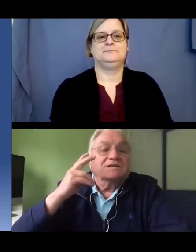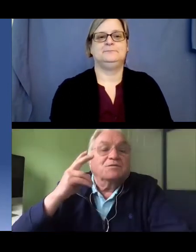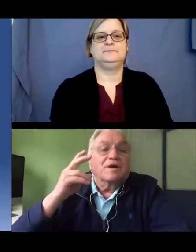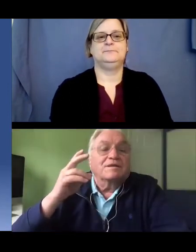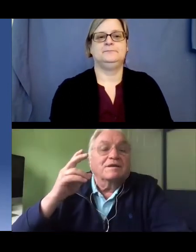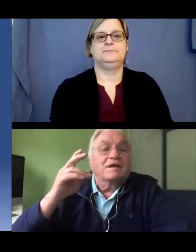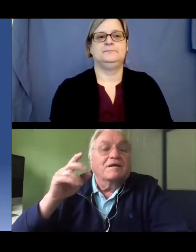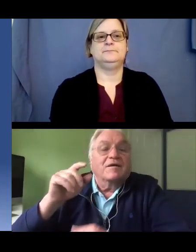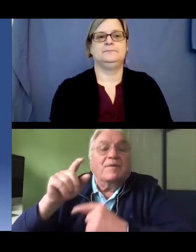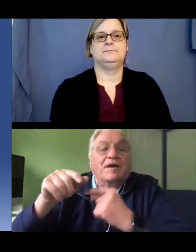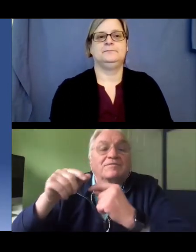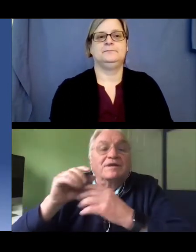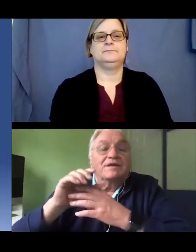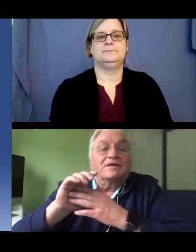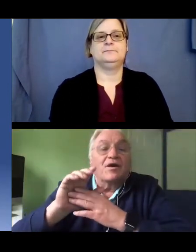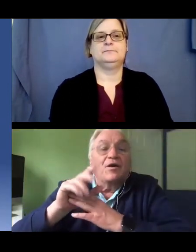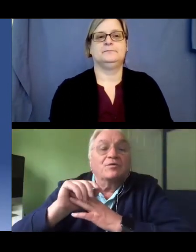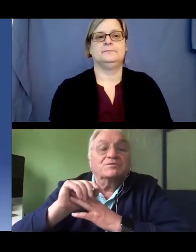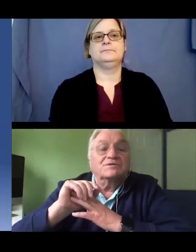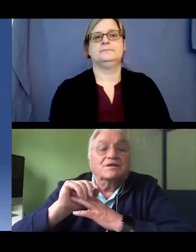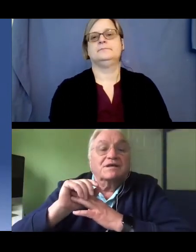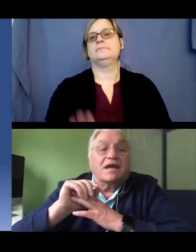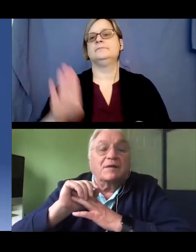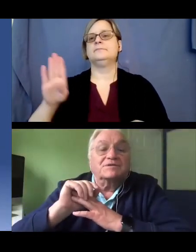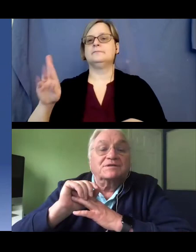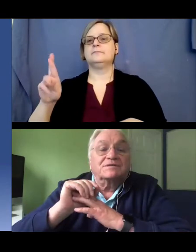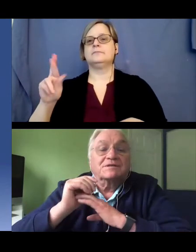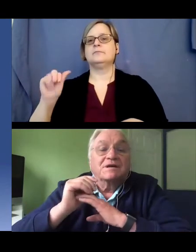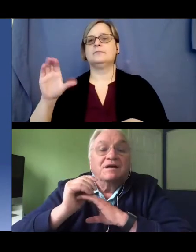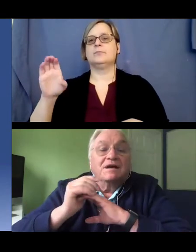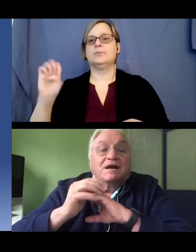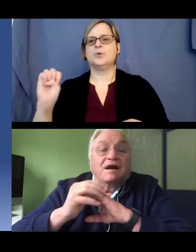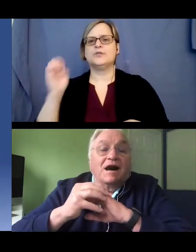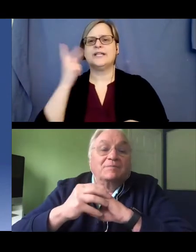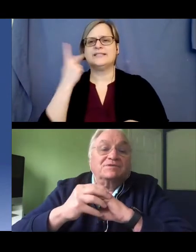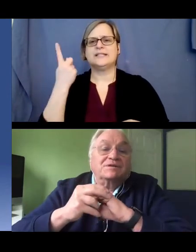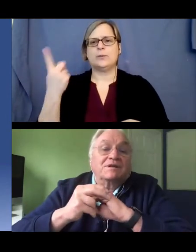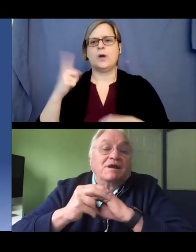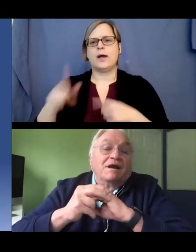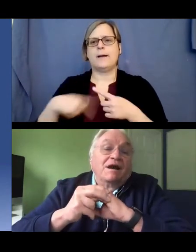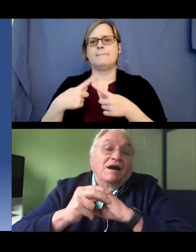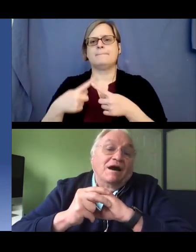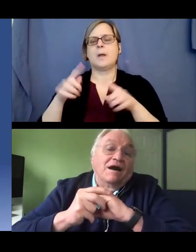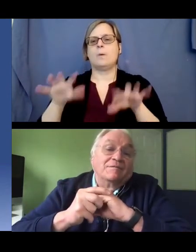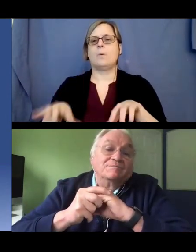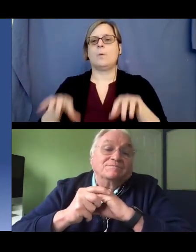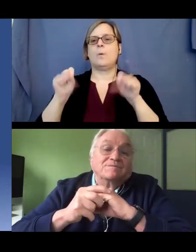I see one about the host captions option.